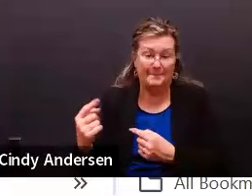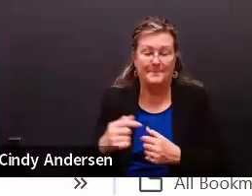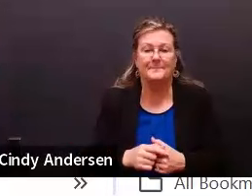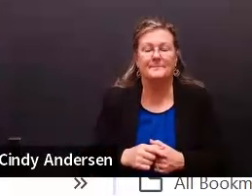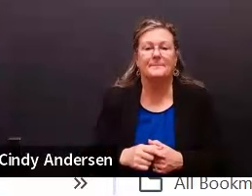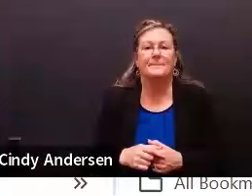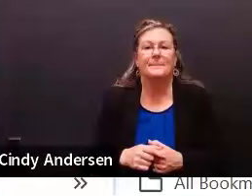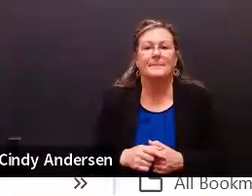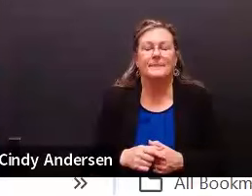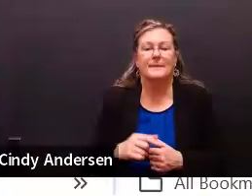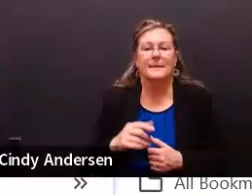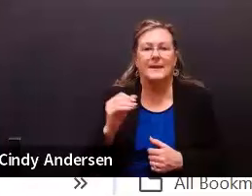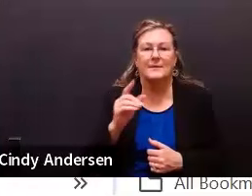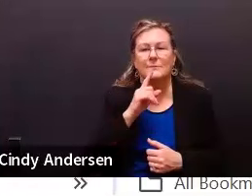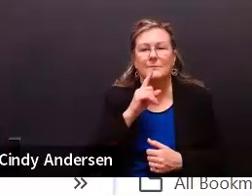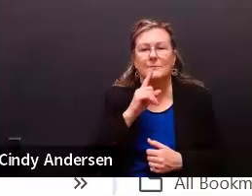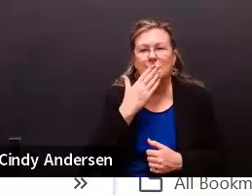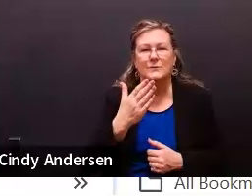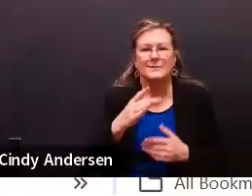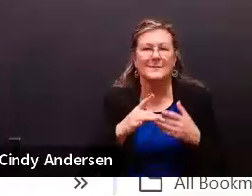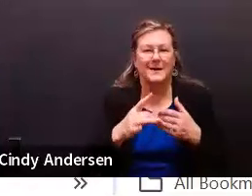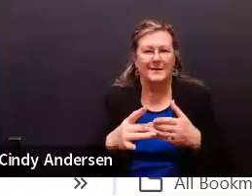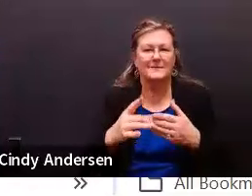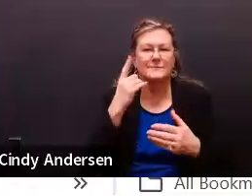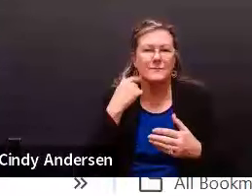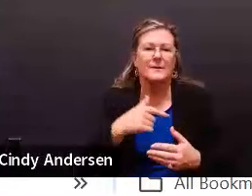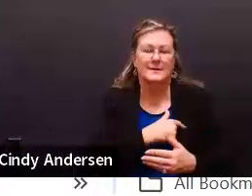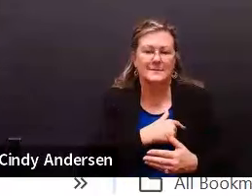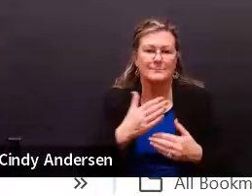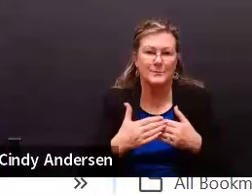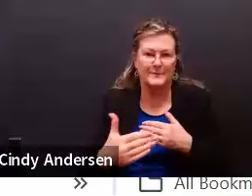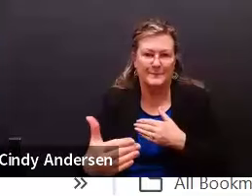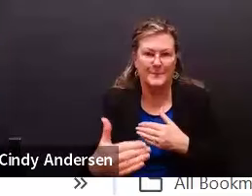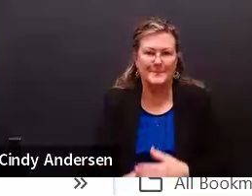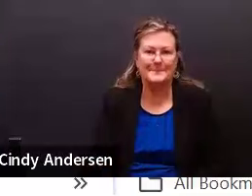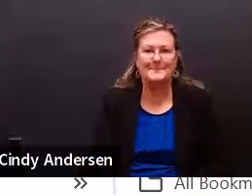and really is good guidance for us for moving forward.